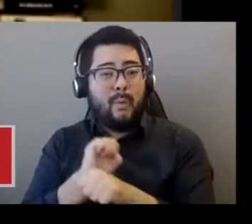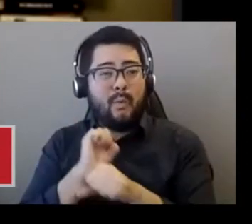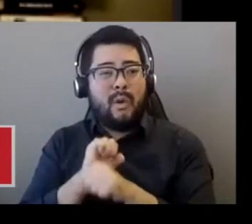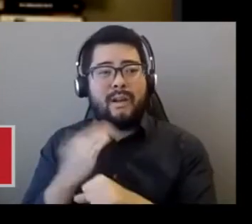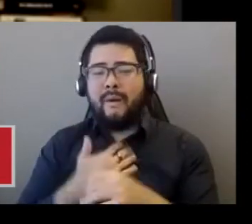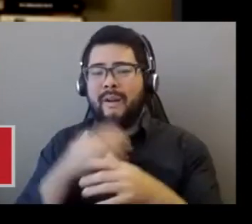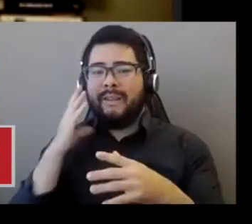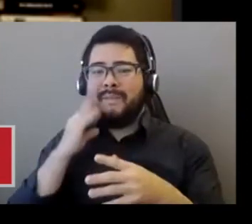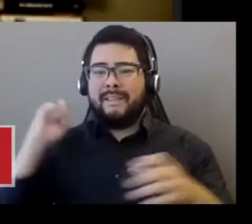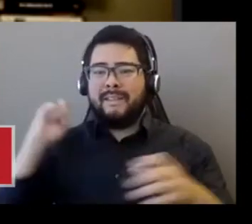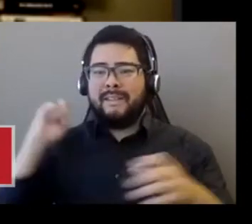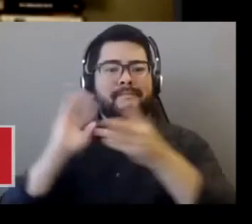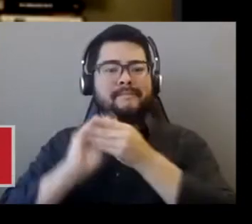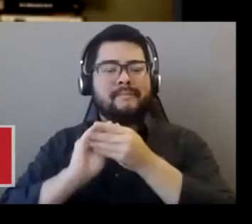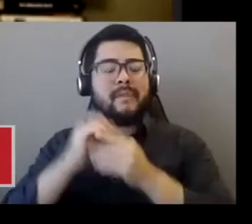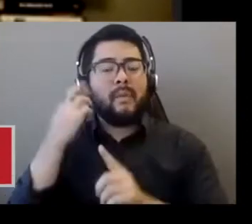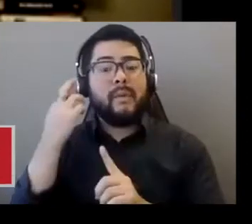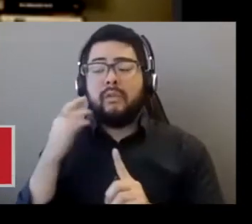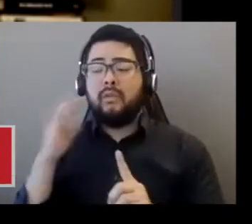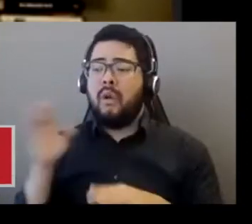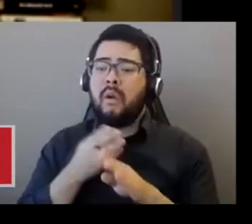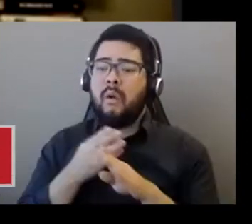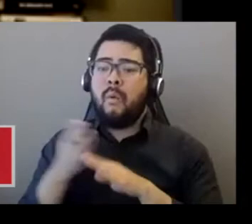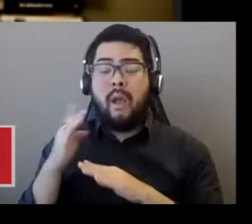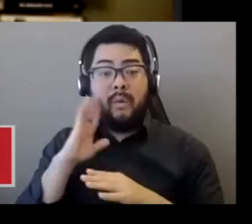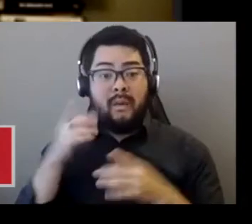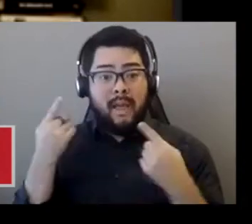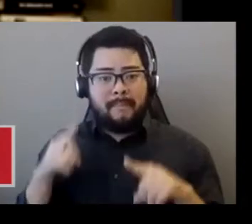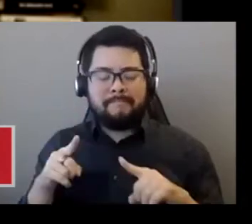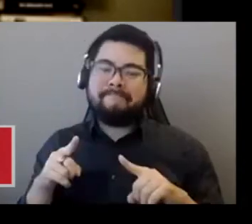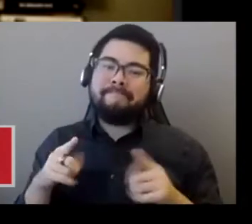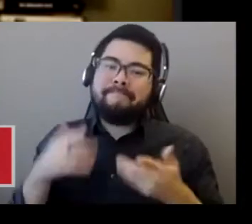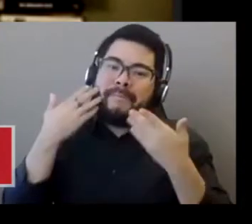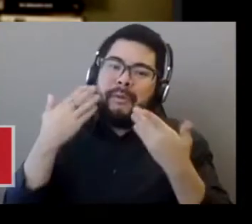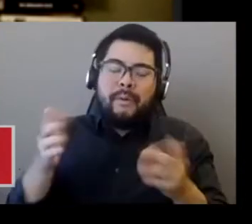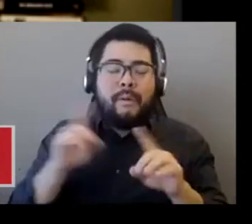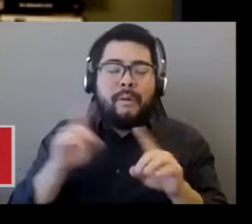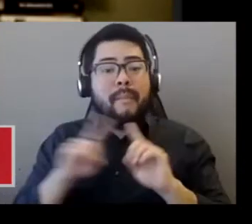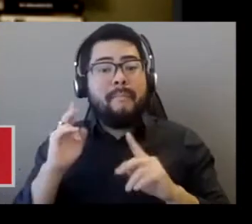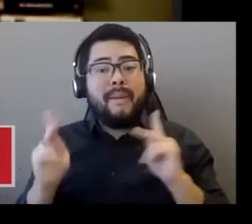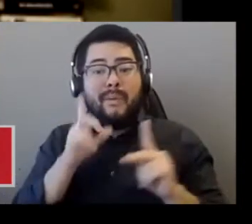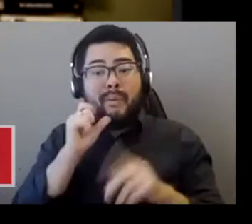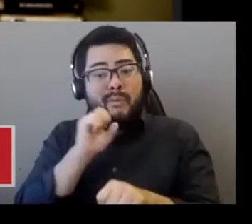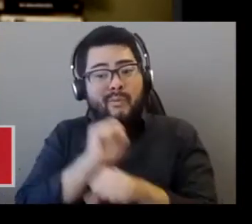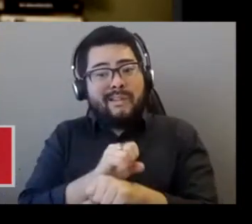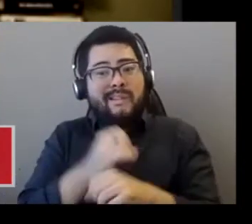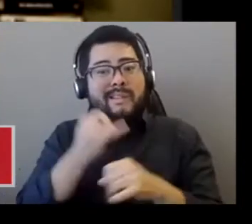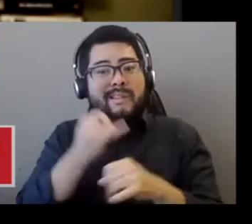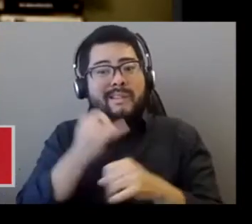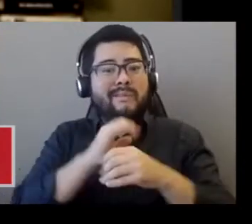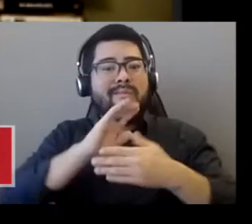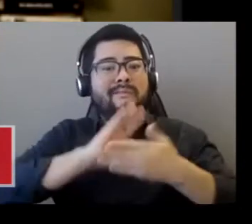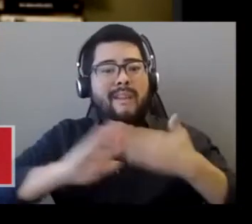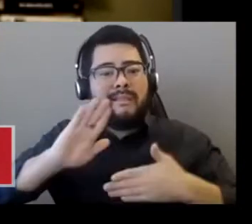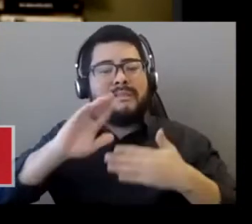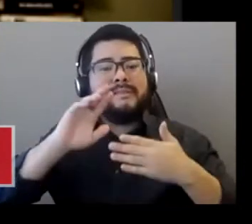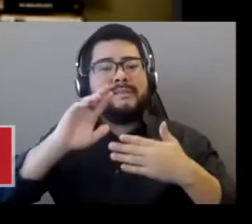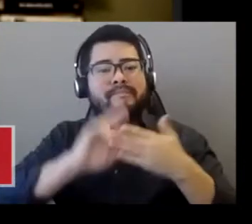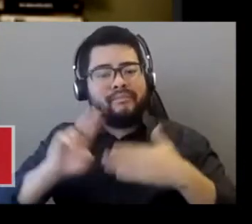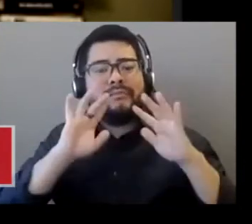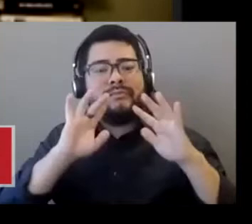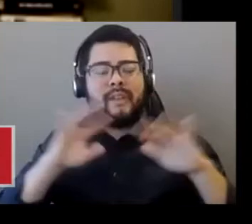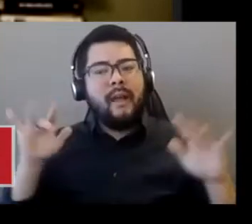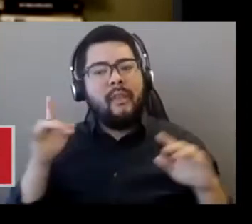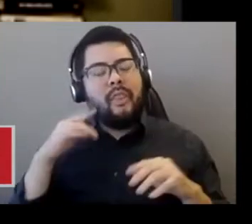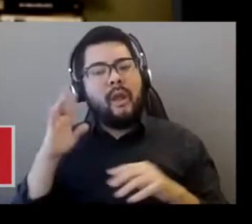not because there are careers being built. And I have to say, the people who are in our institute working very hard, and they